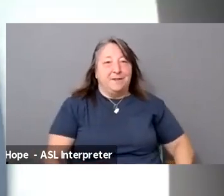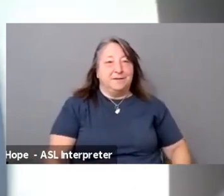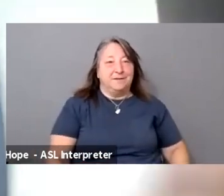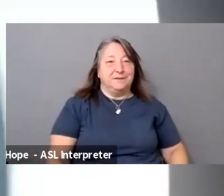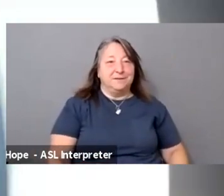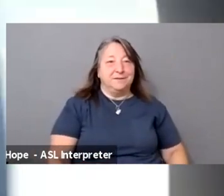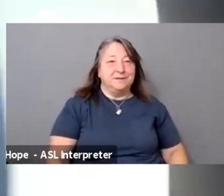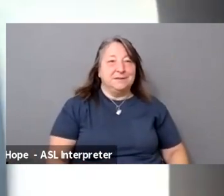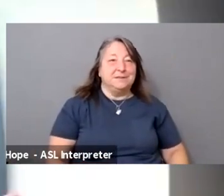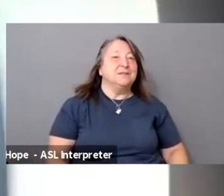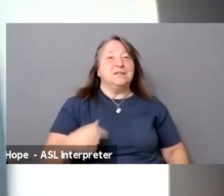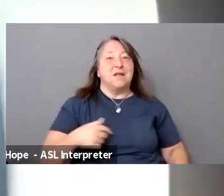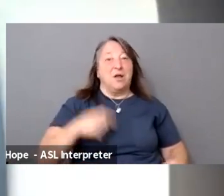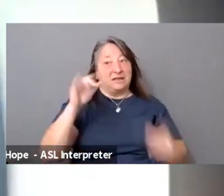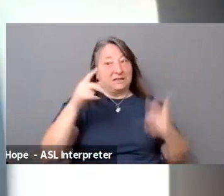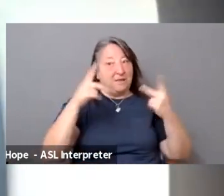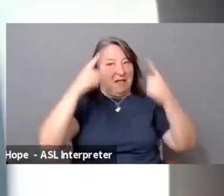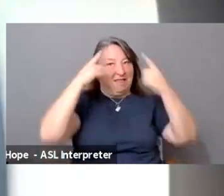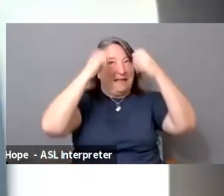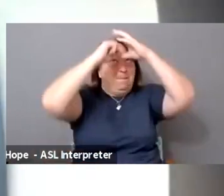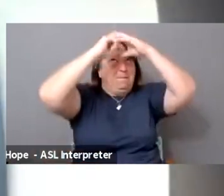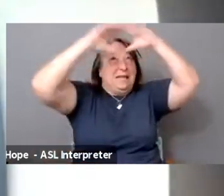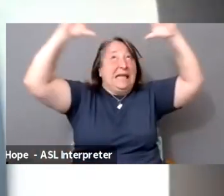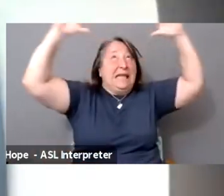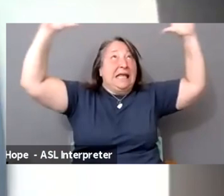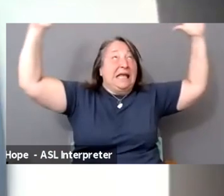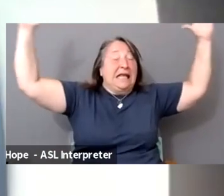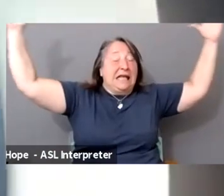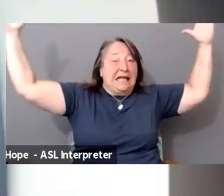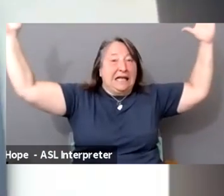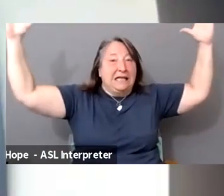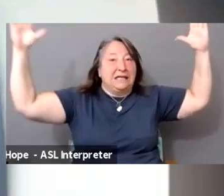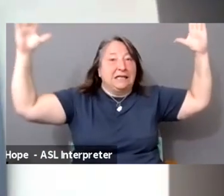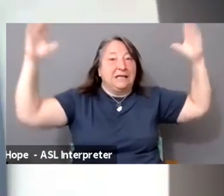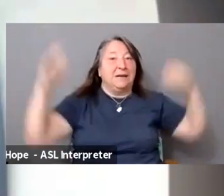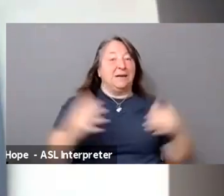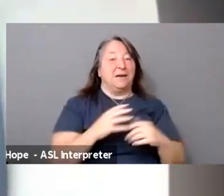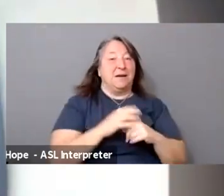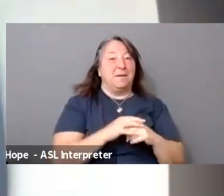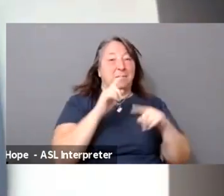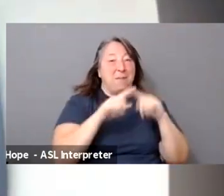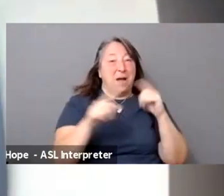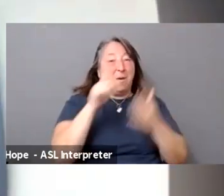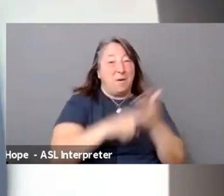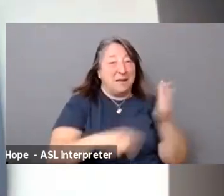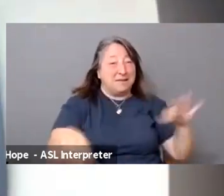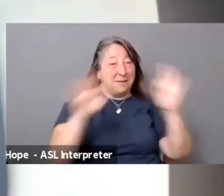opportunity and you think big, but you always keep, the things that are important to you